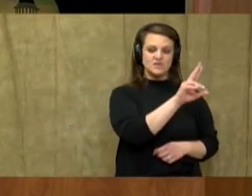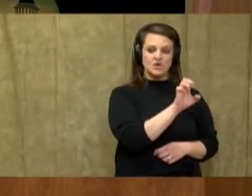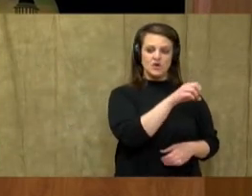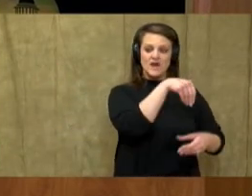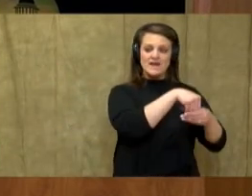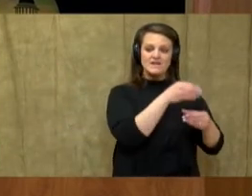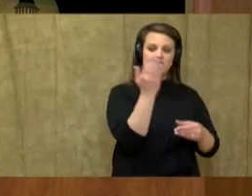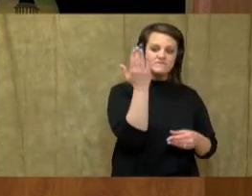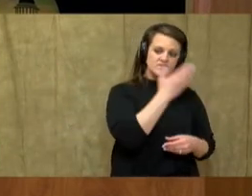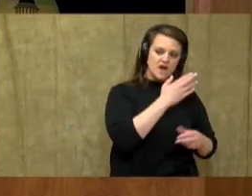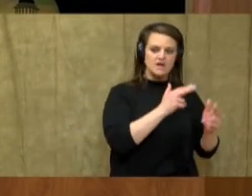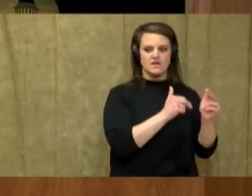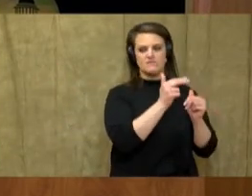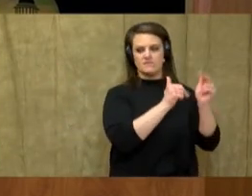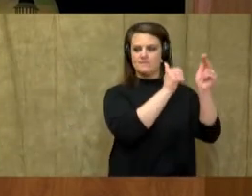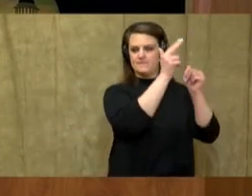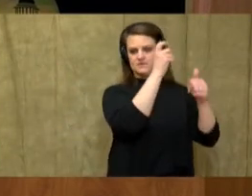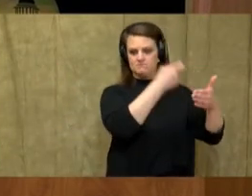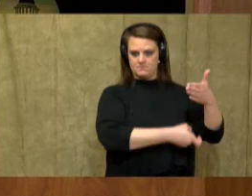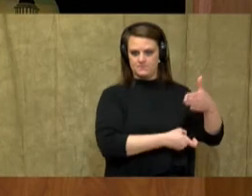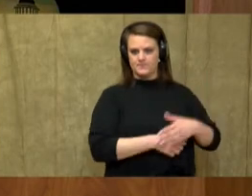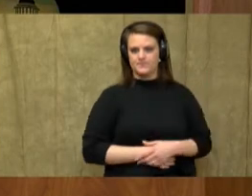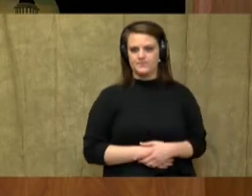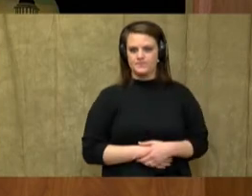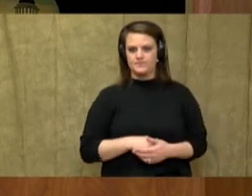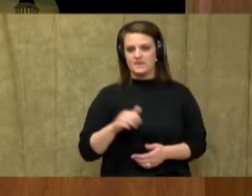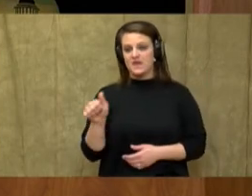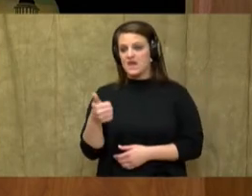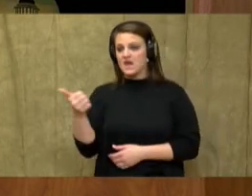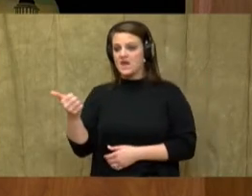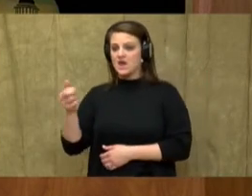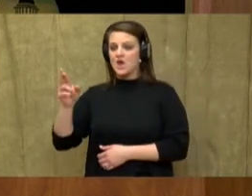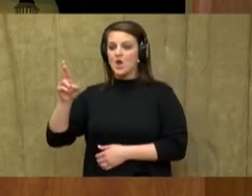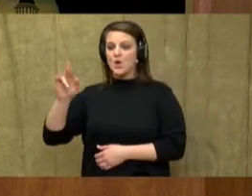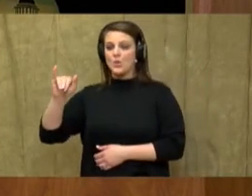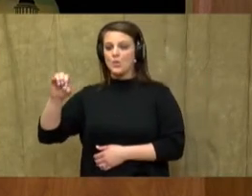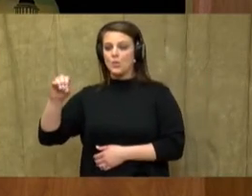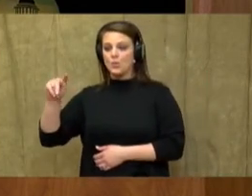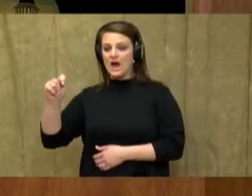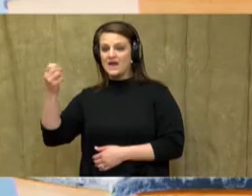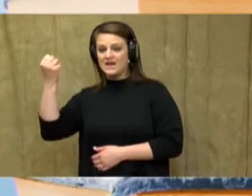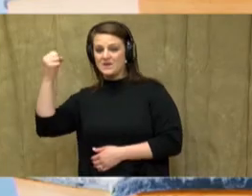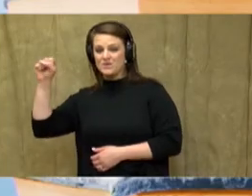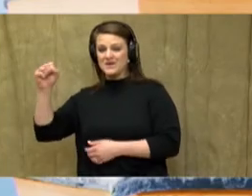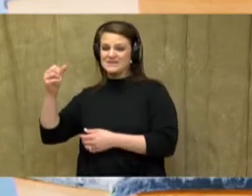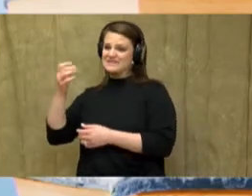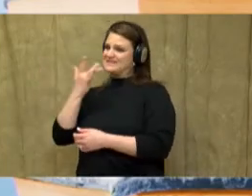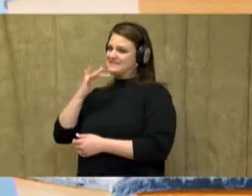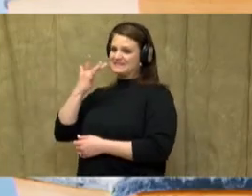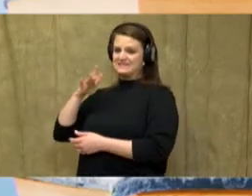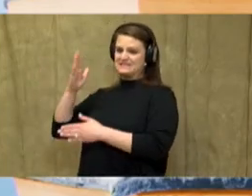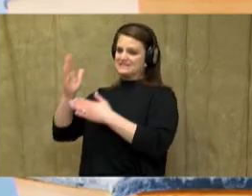Tax Building. We have another one, Riot in Boston with Unfortunate End.